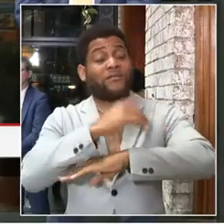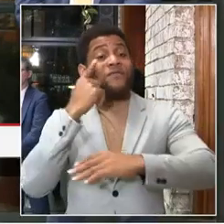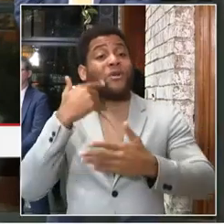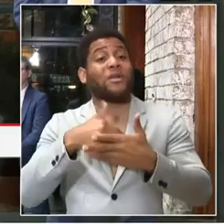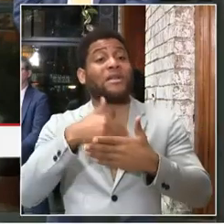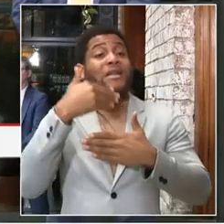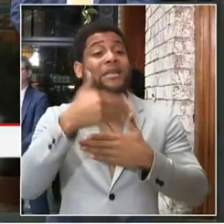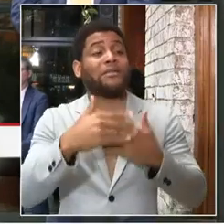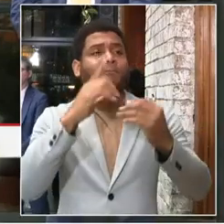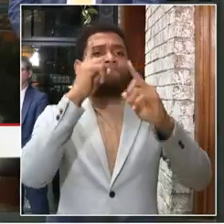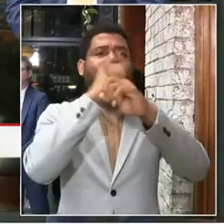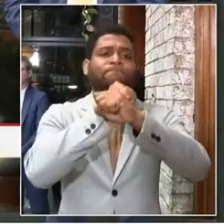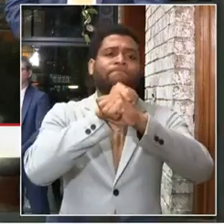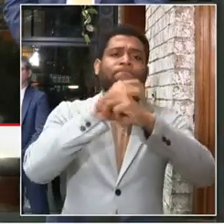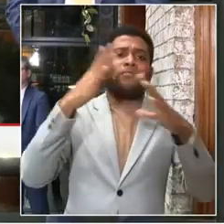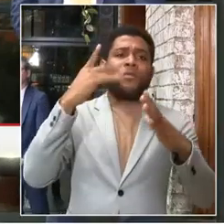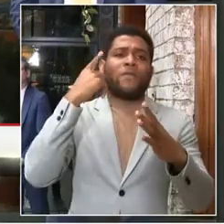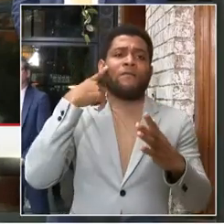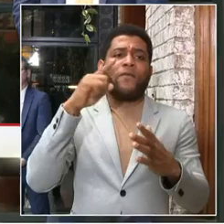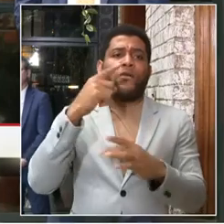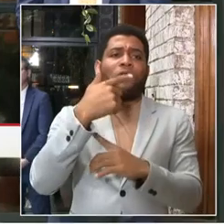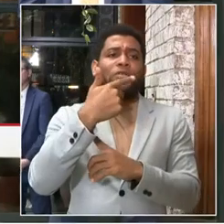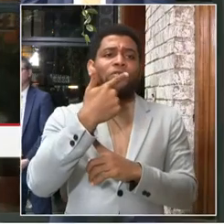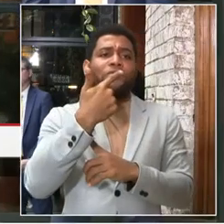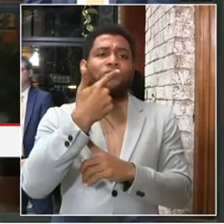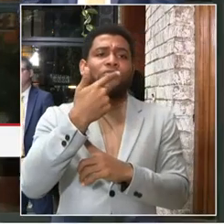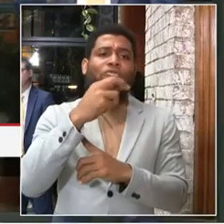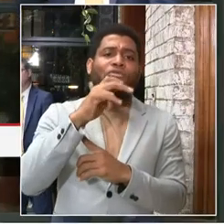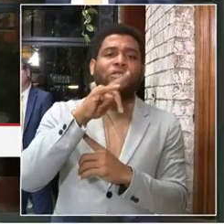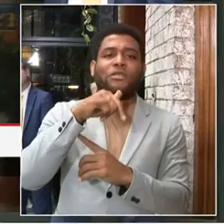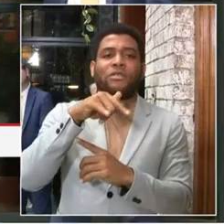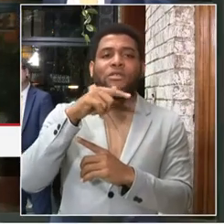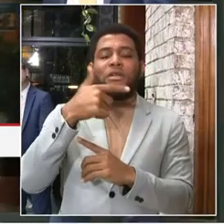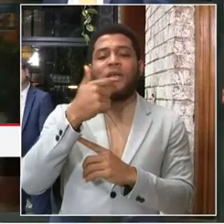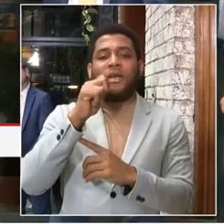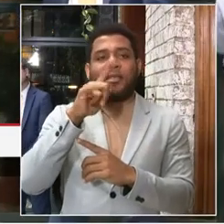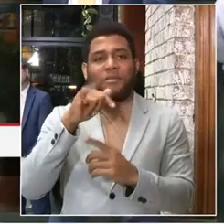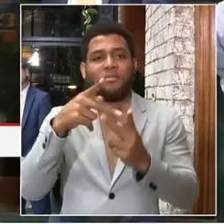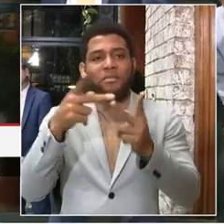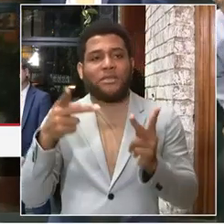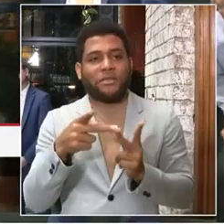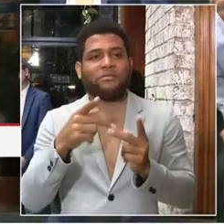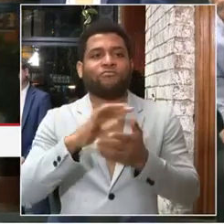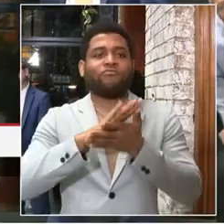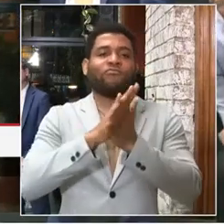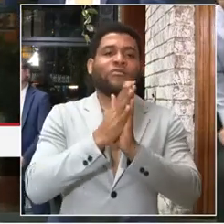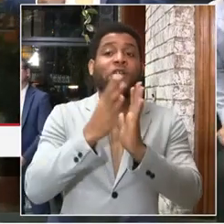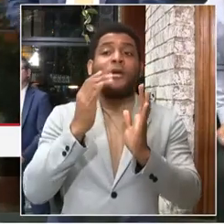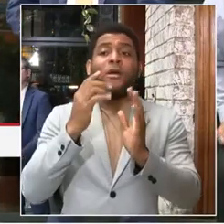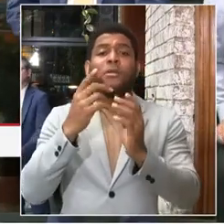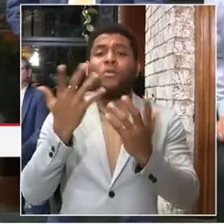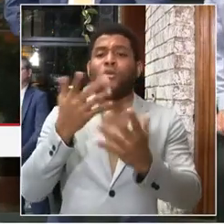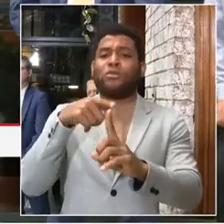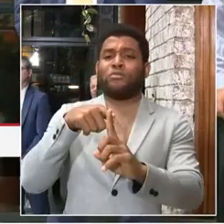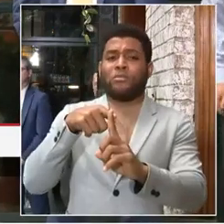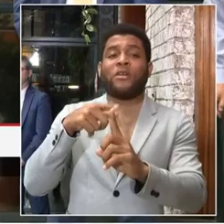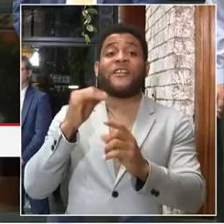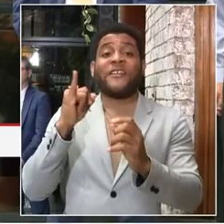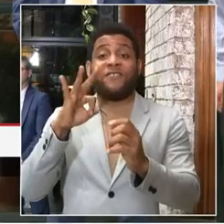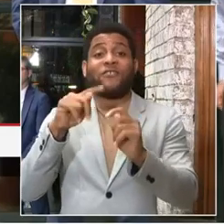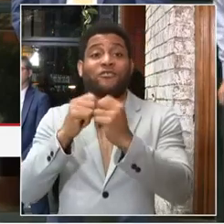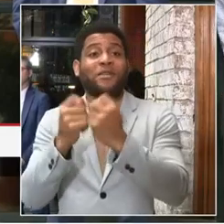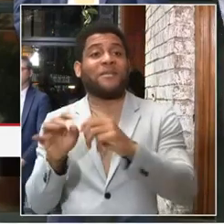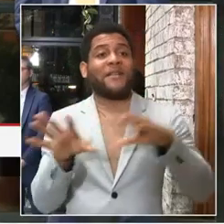is should the teams leave. My second question is, I've spoken to several tenants here, new and old,